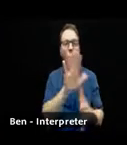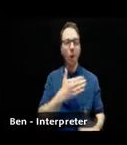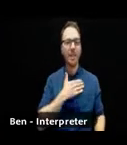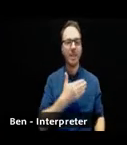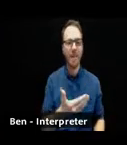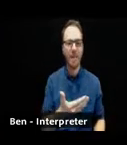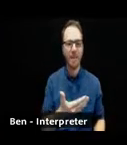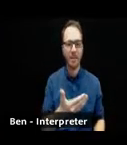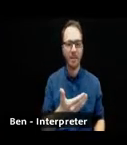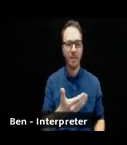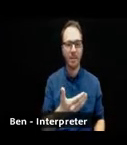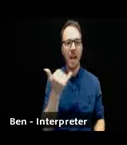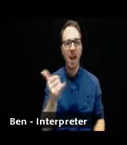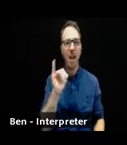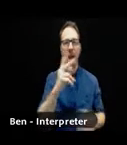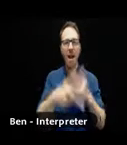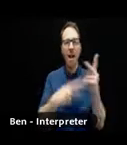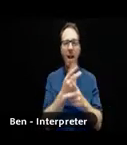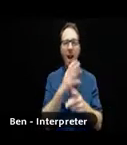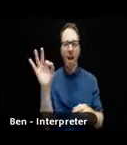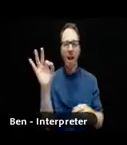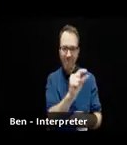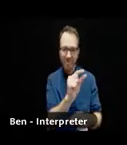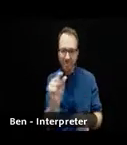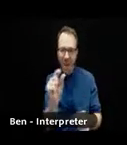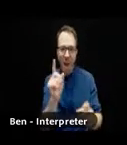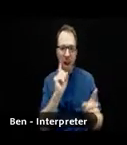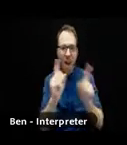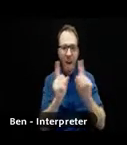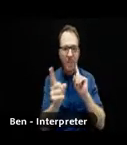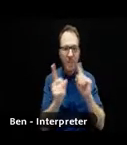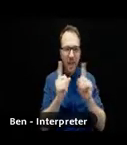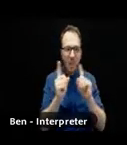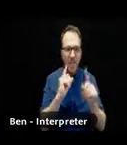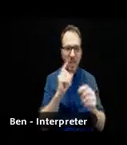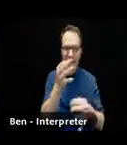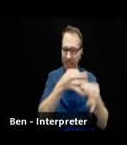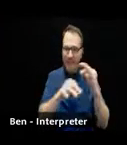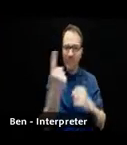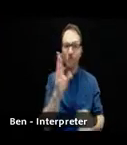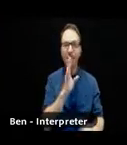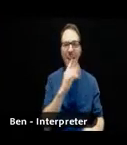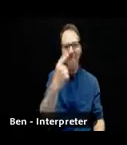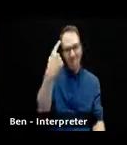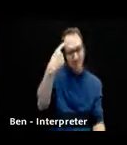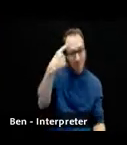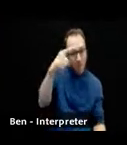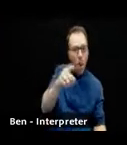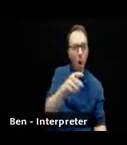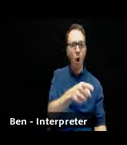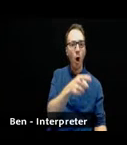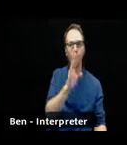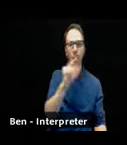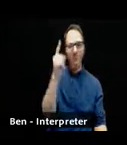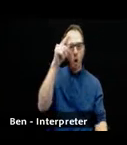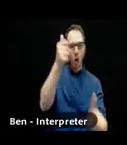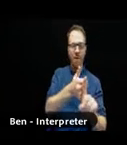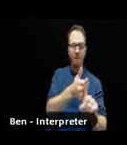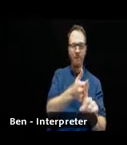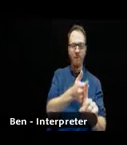And so these kinds of nuanced conversations in which instead of someone speaking for her, she spoke for herself.